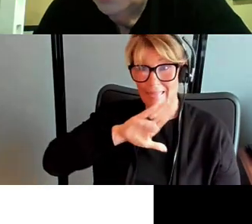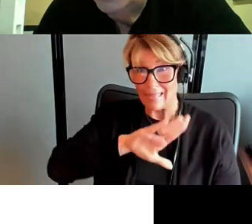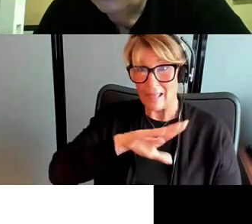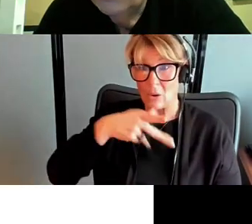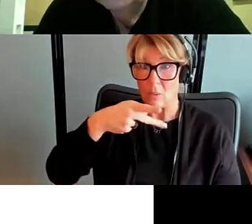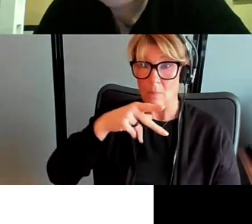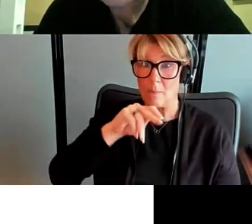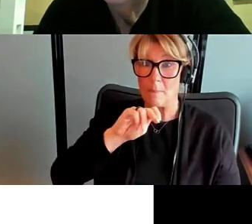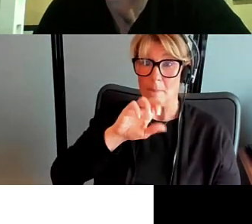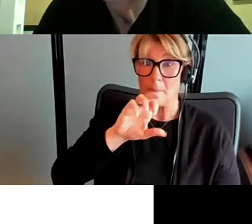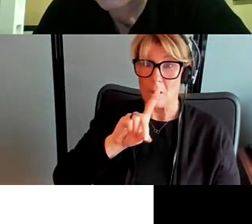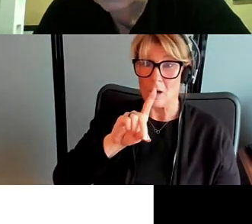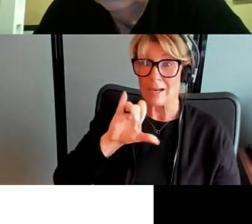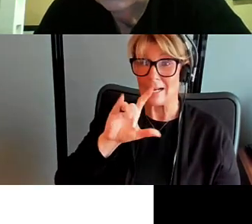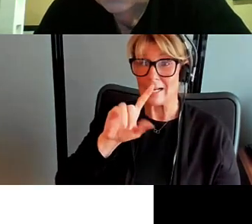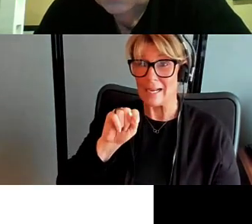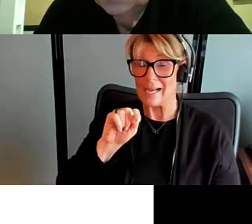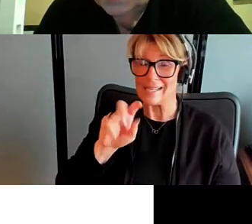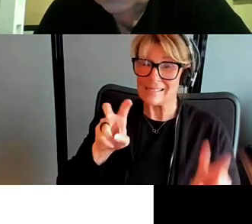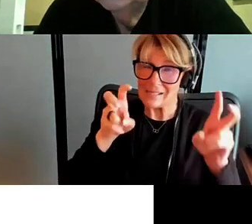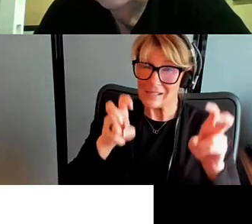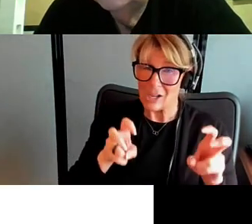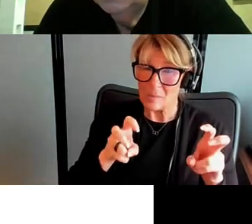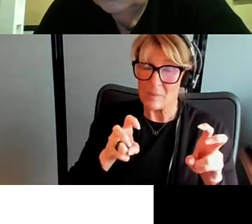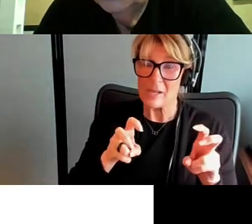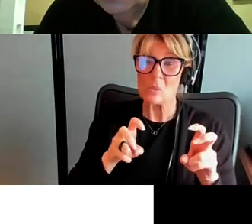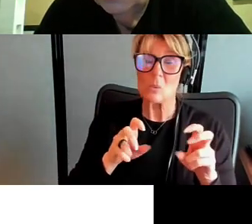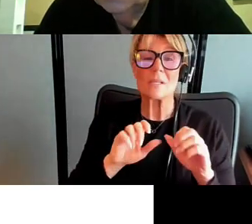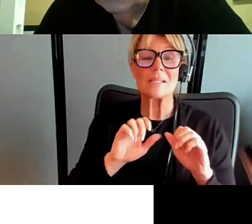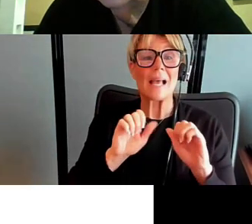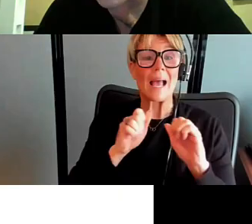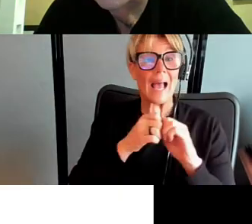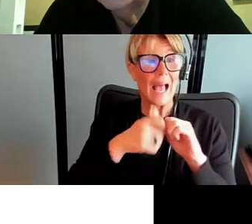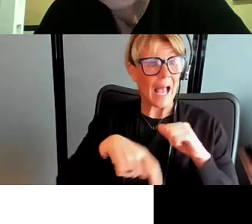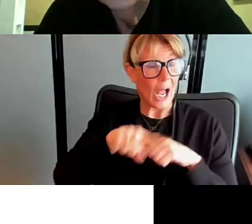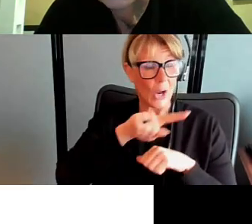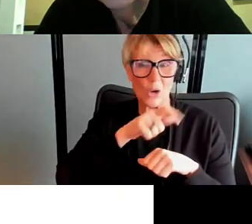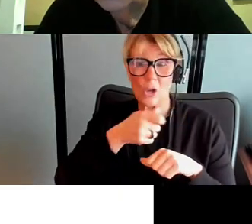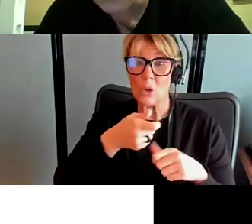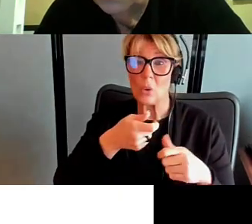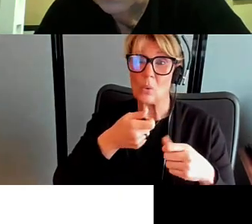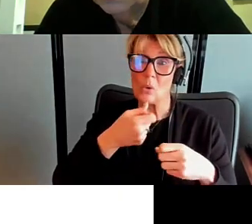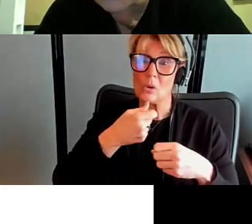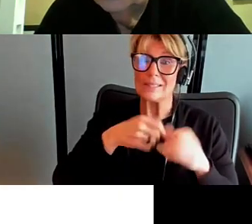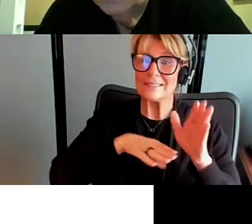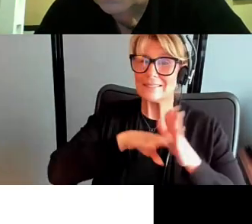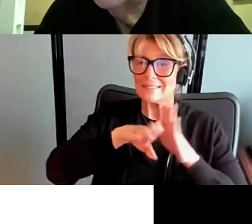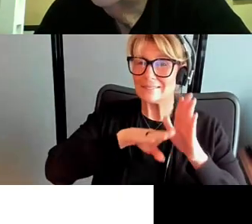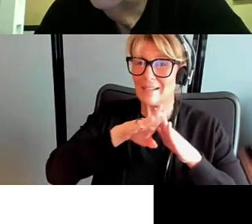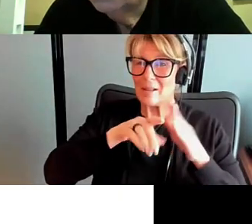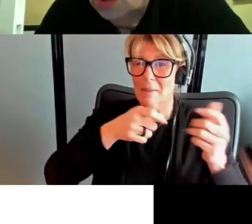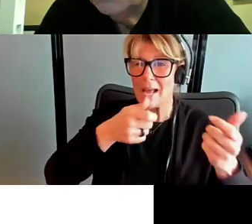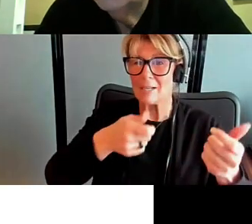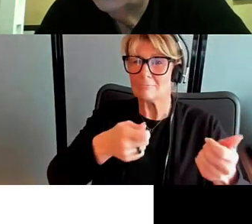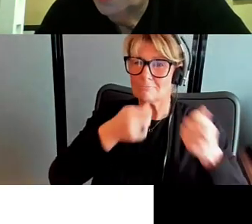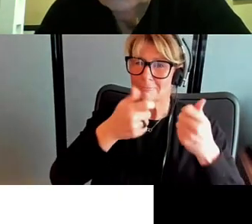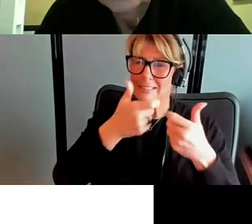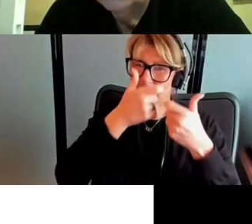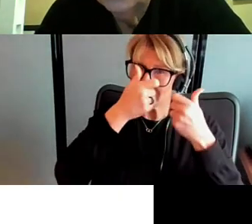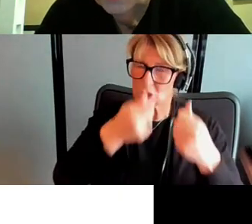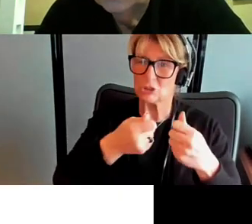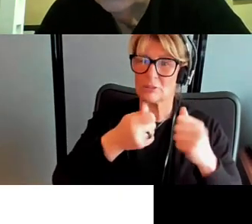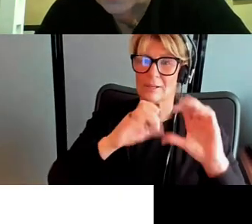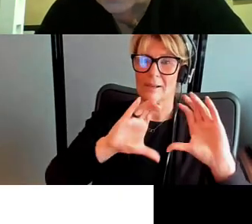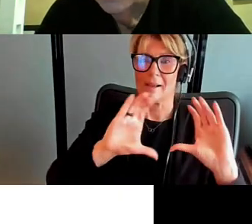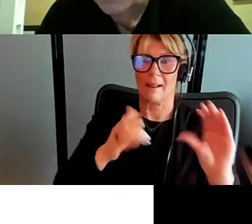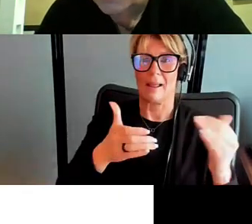around how do you create an engaging classroom community. And so they talked about how